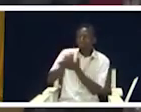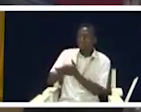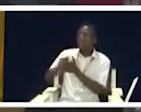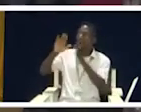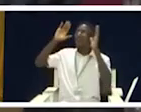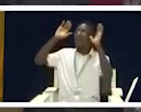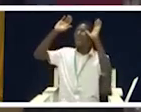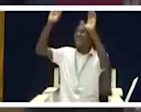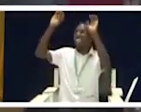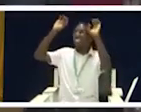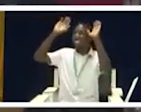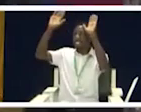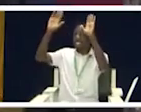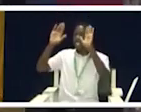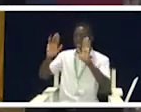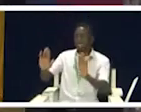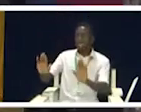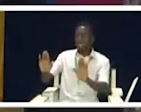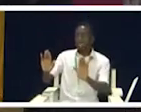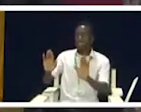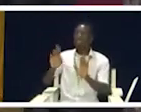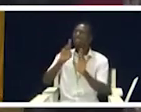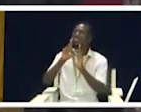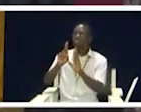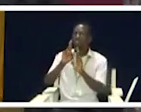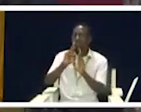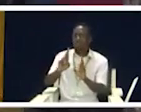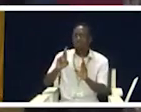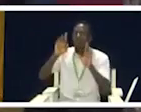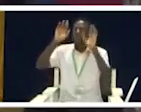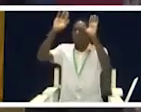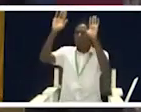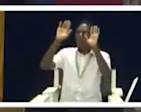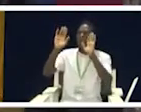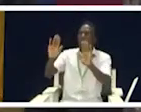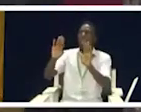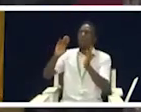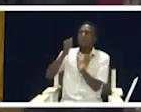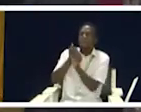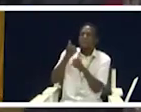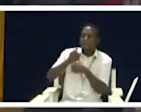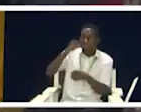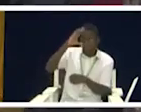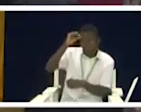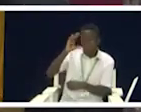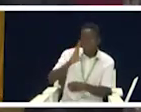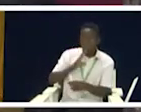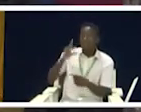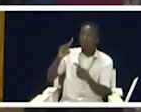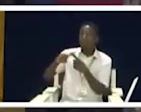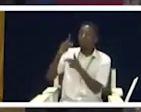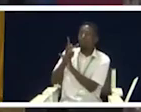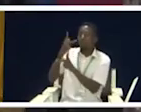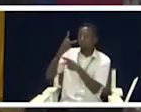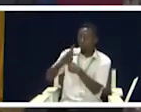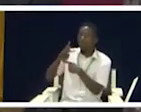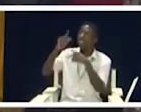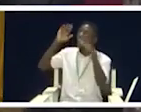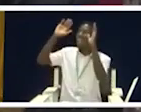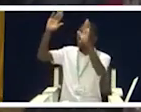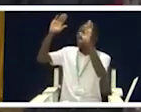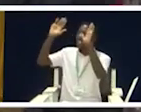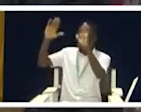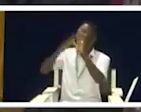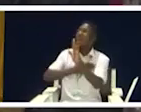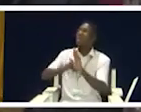undeniable results effortlessly. Wonder causes a man to produce excellent and